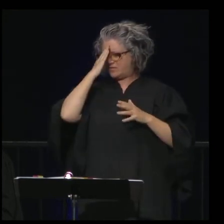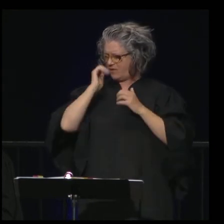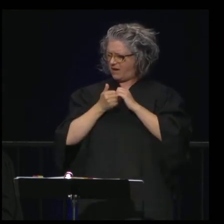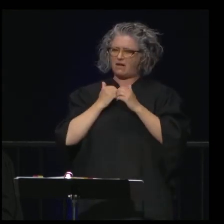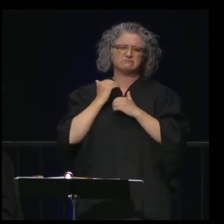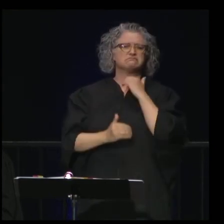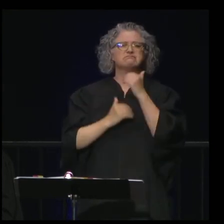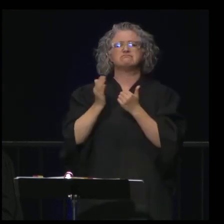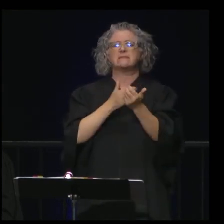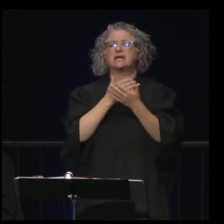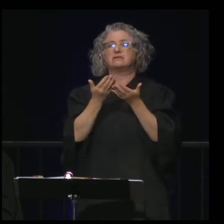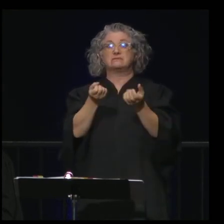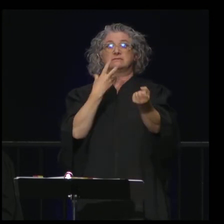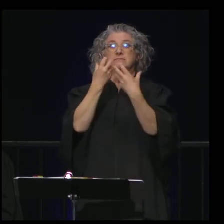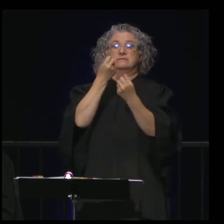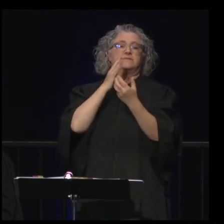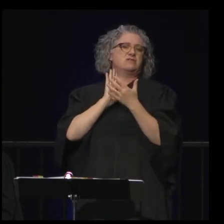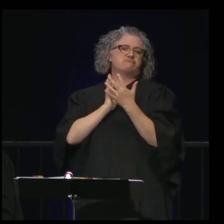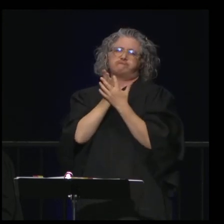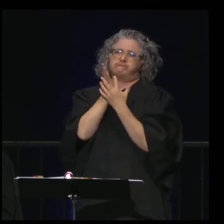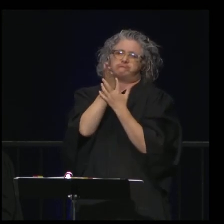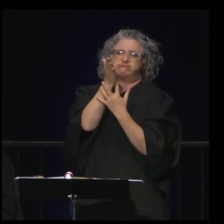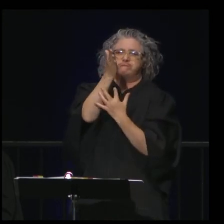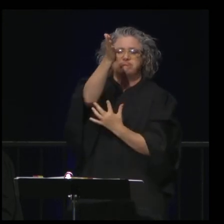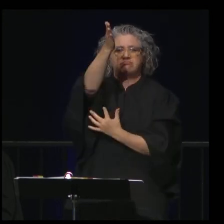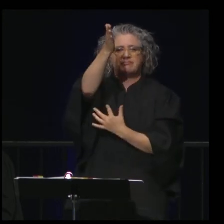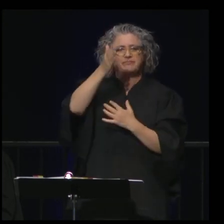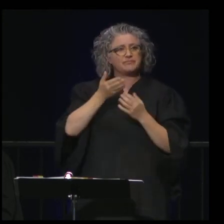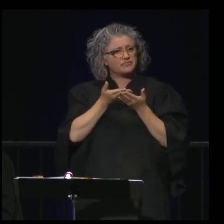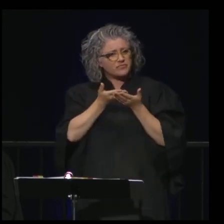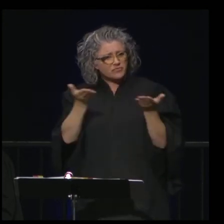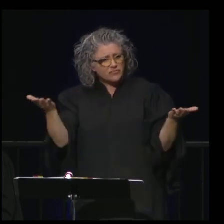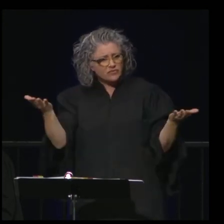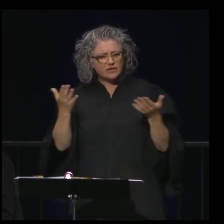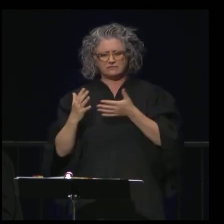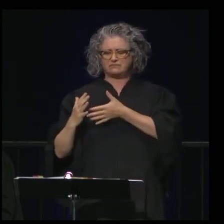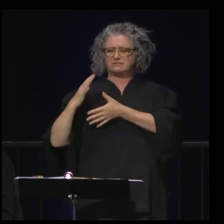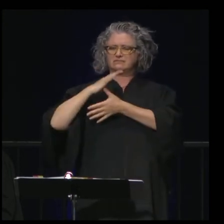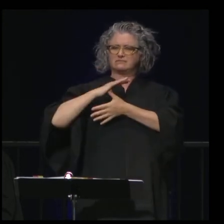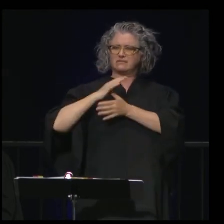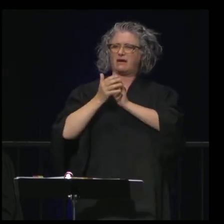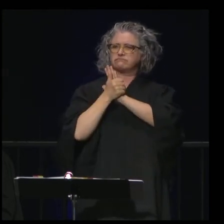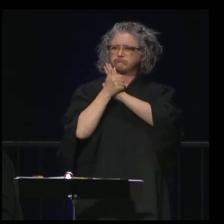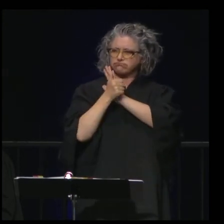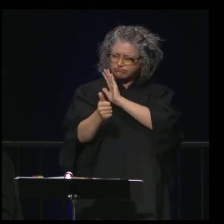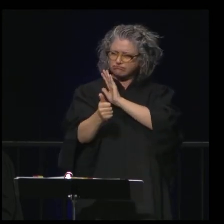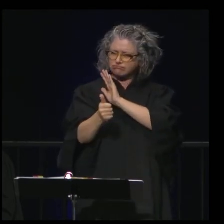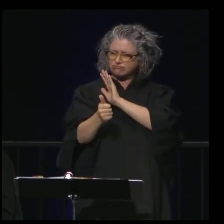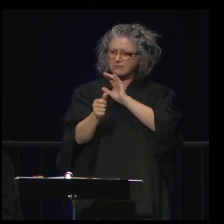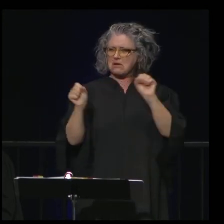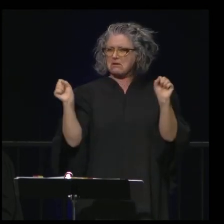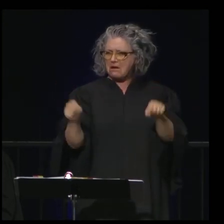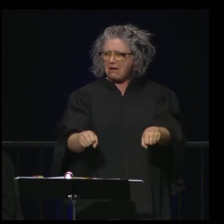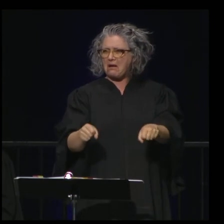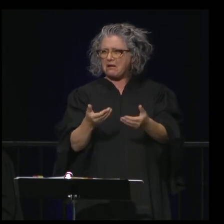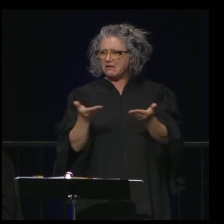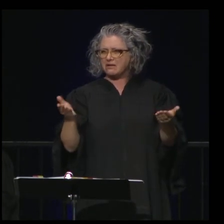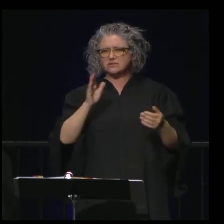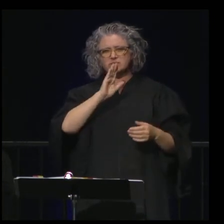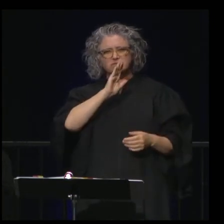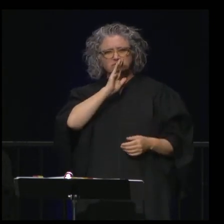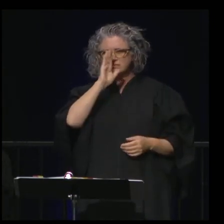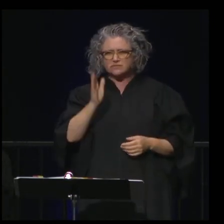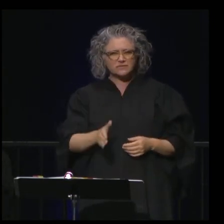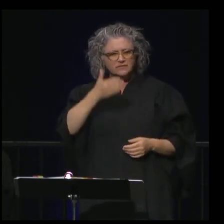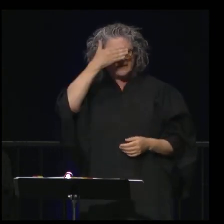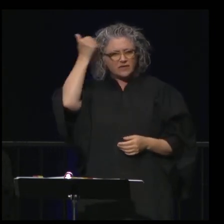the circumstances. You are supremely capable. Never forget that.